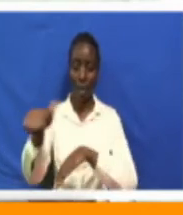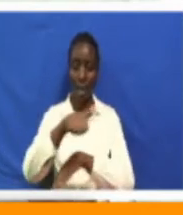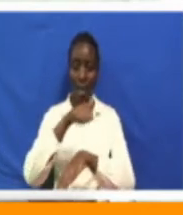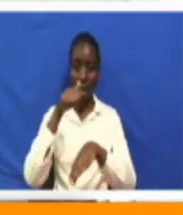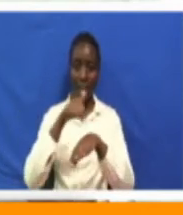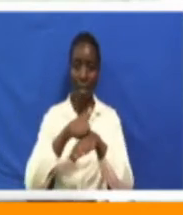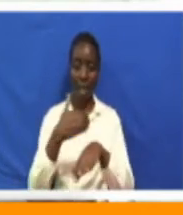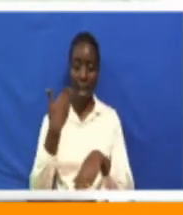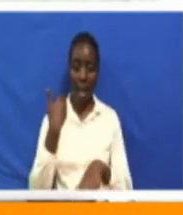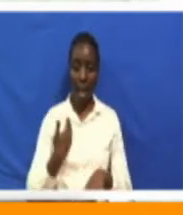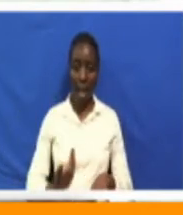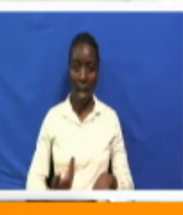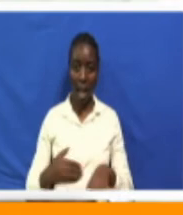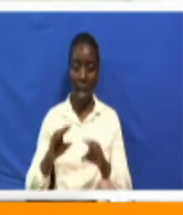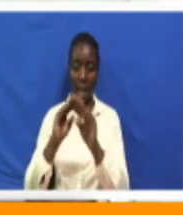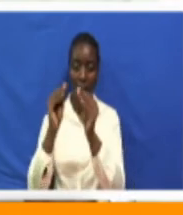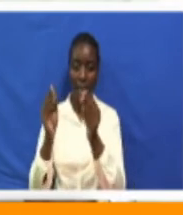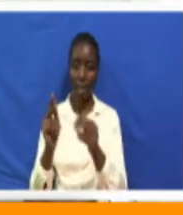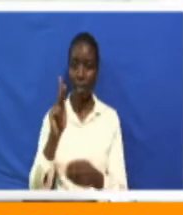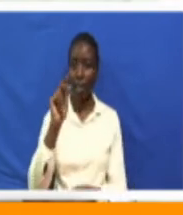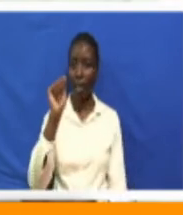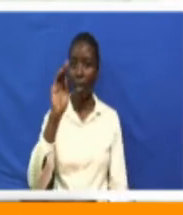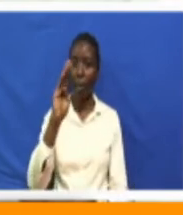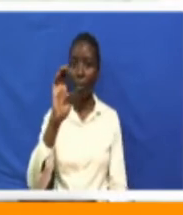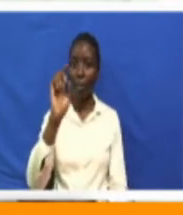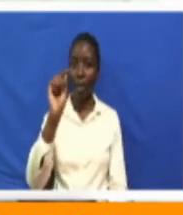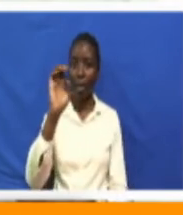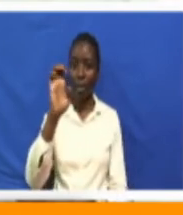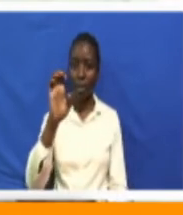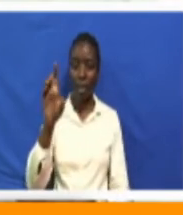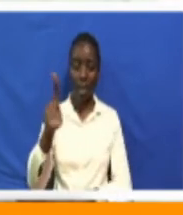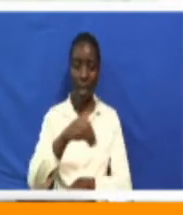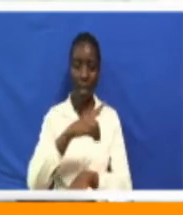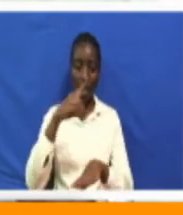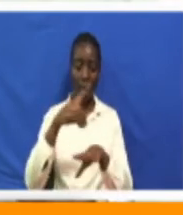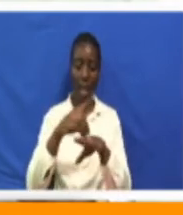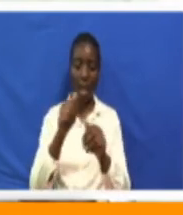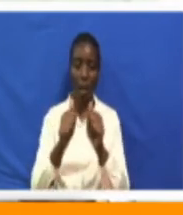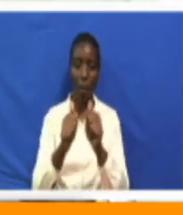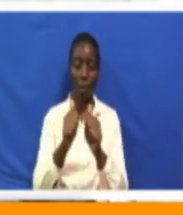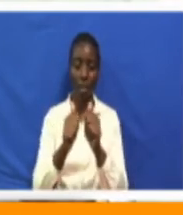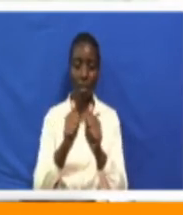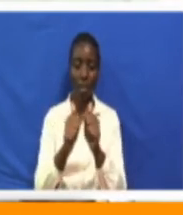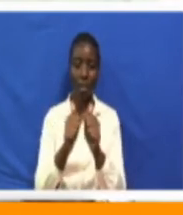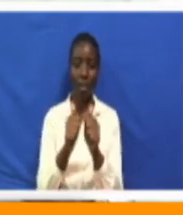do hereby create kabete dinary which